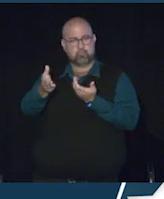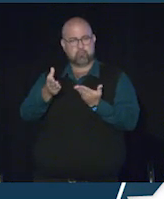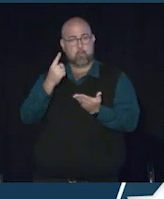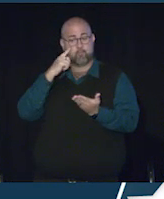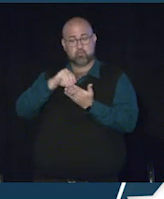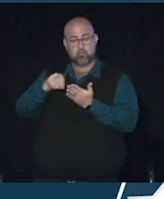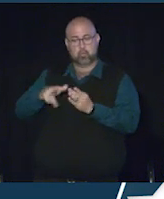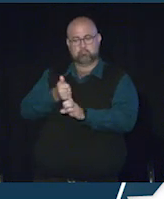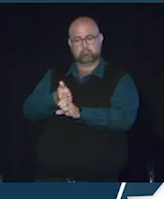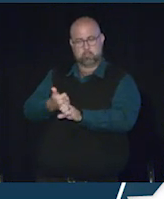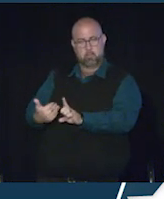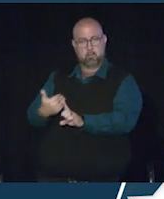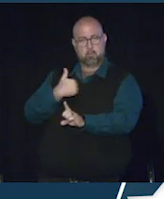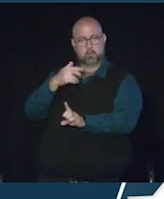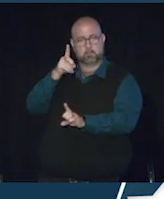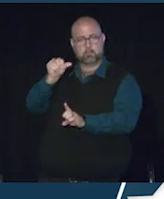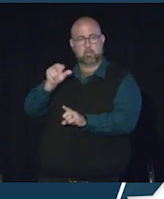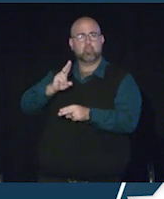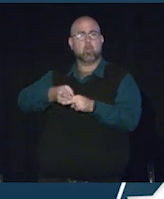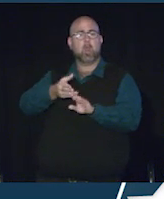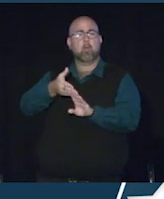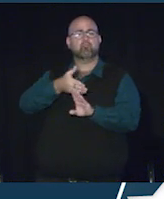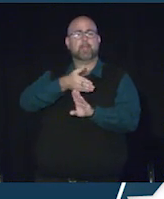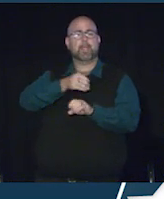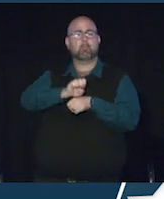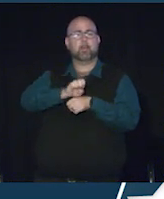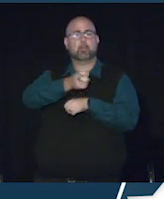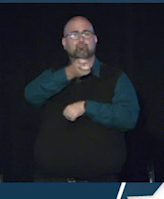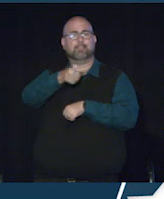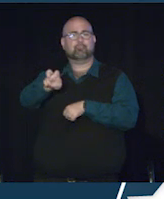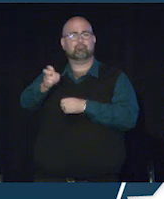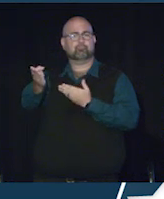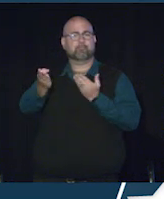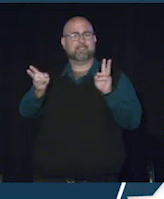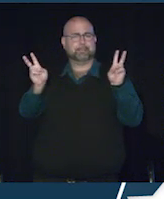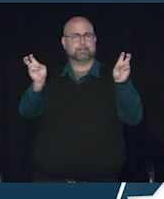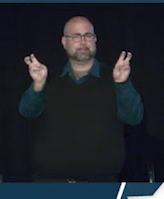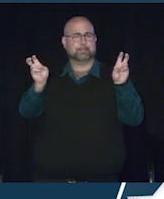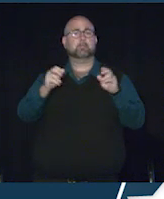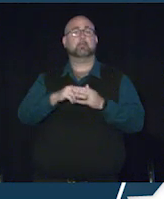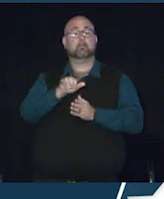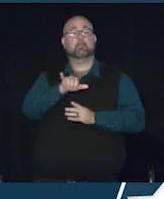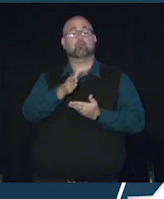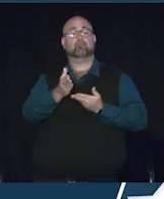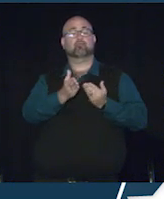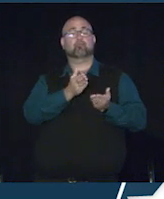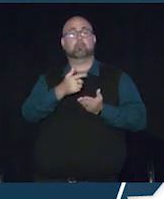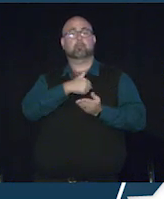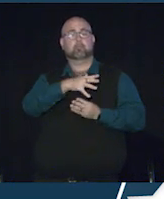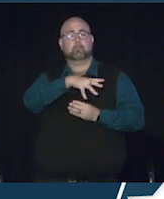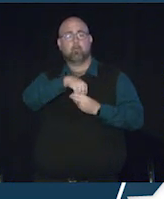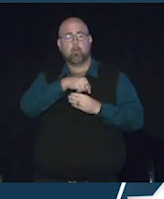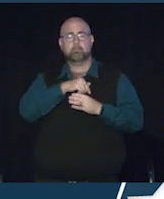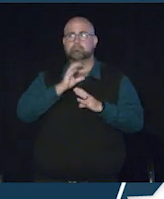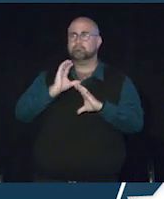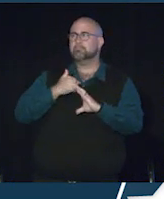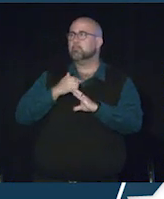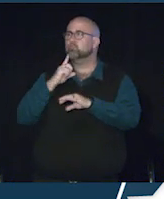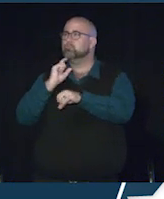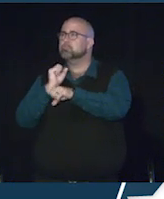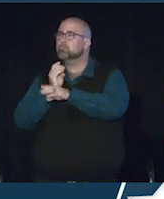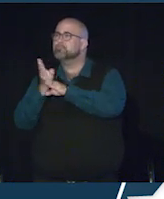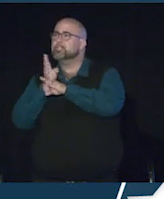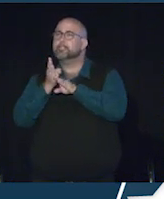with disabilities known as pre-employment transition services. Those services involve exploring career